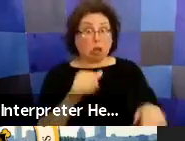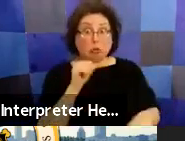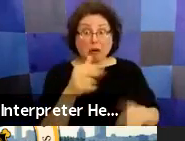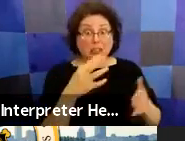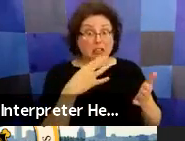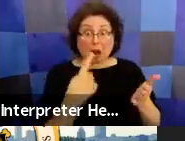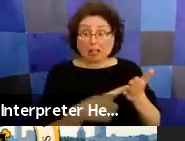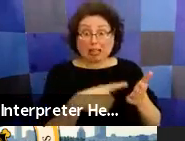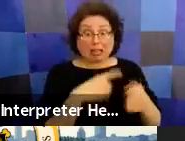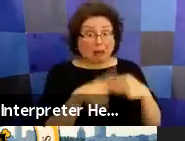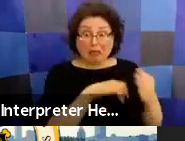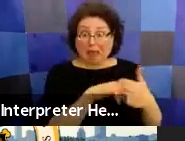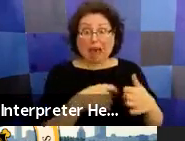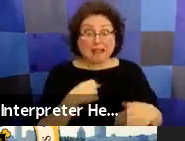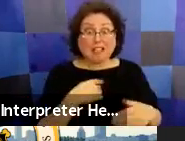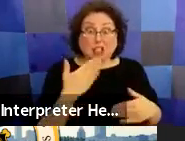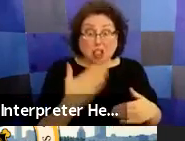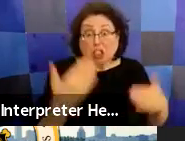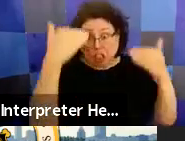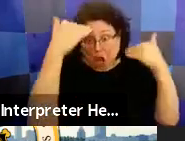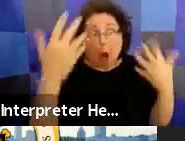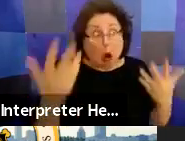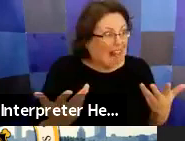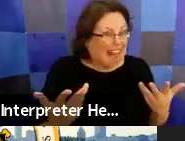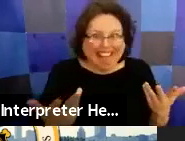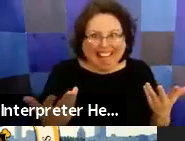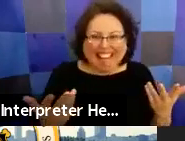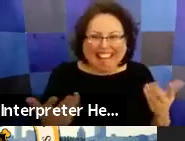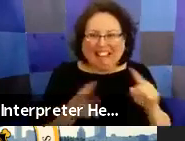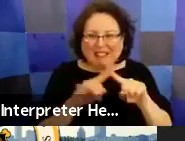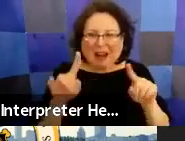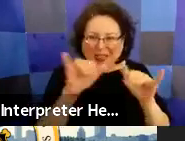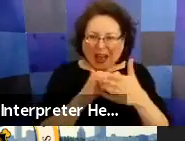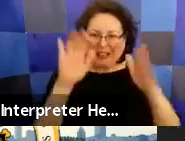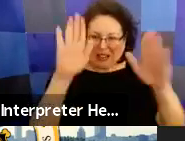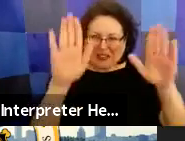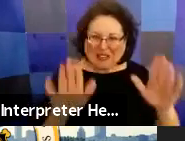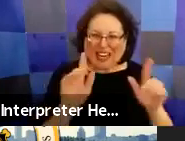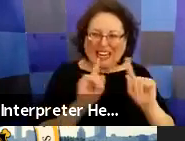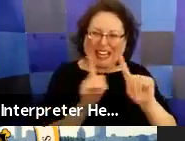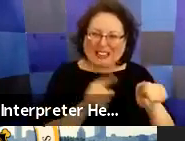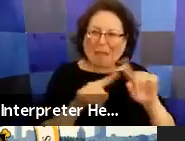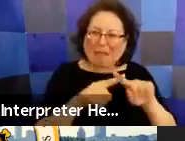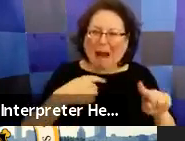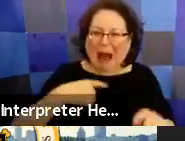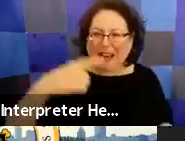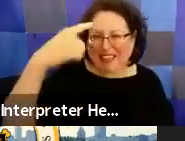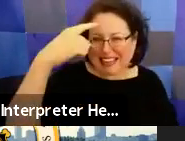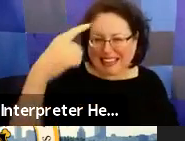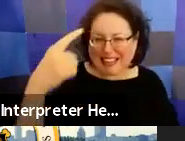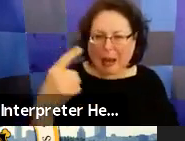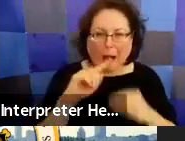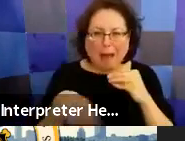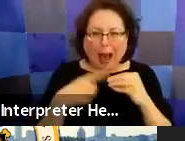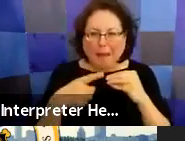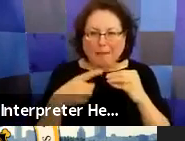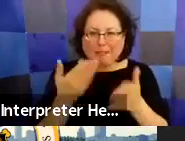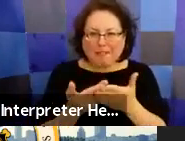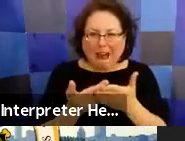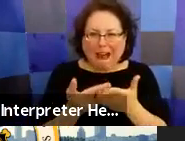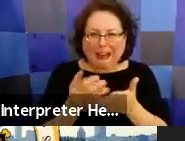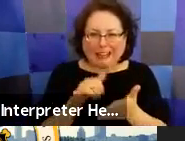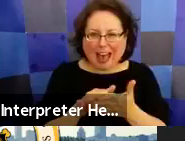great to know. I was actually thinking, no, that's a great answer. What I was thinking of is, in fact,